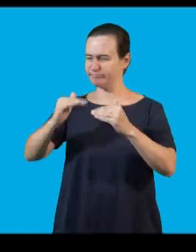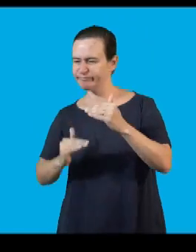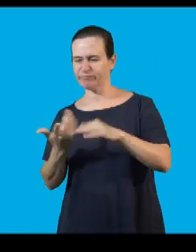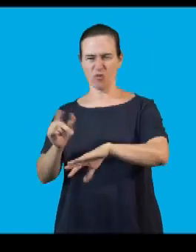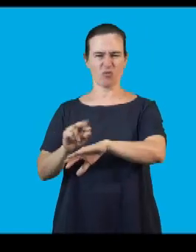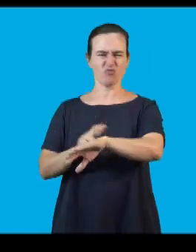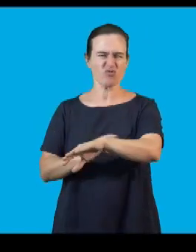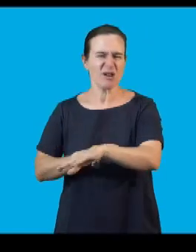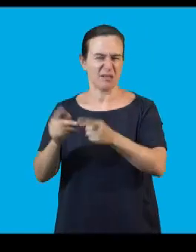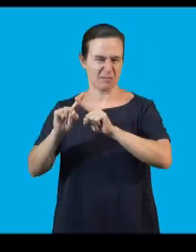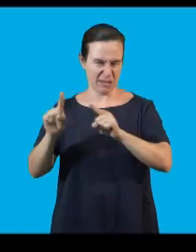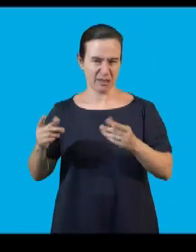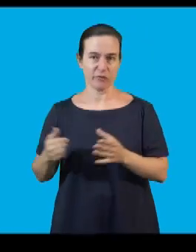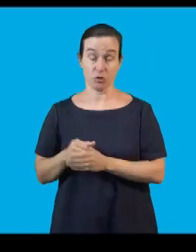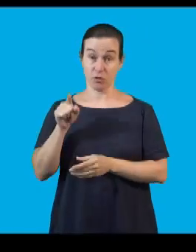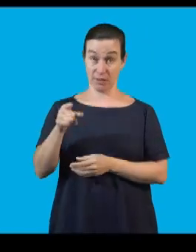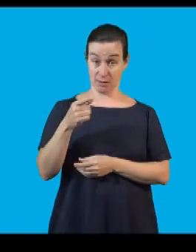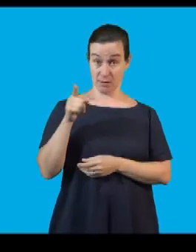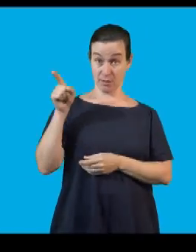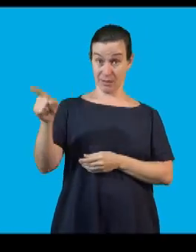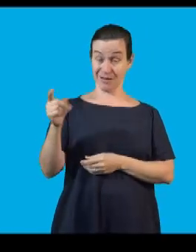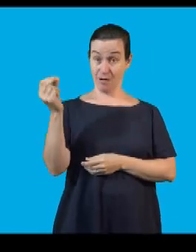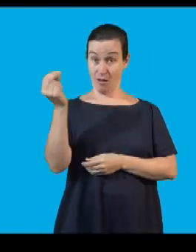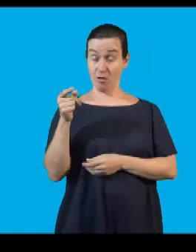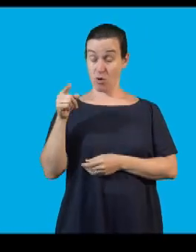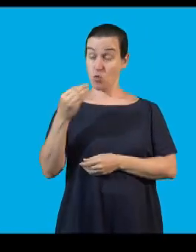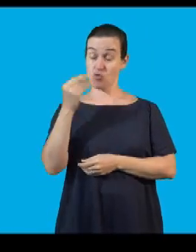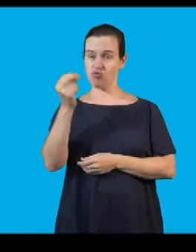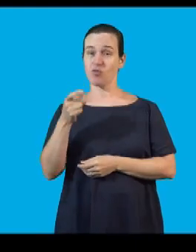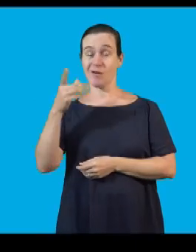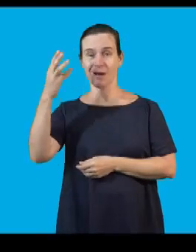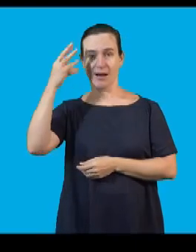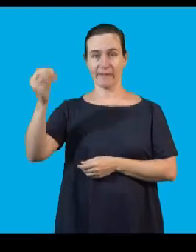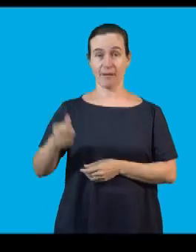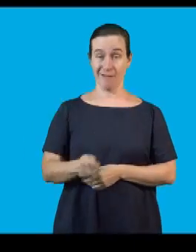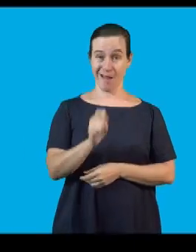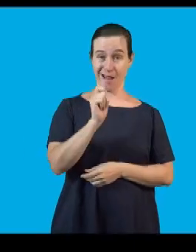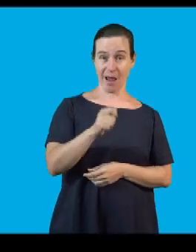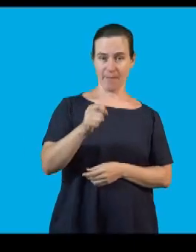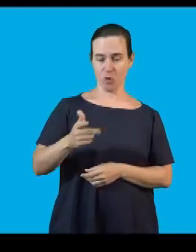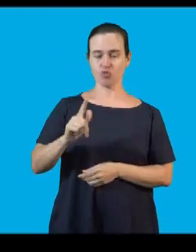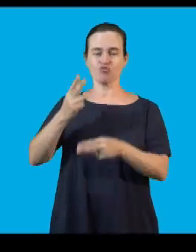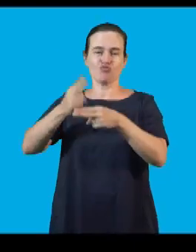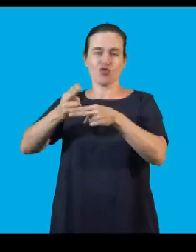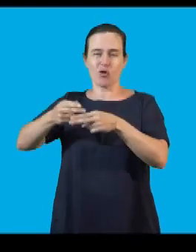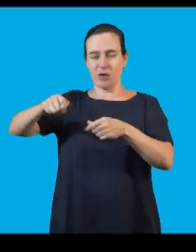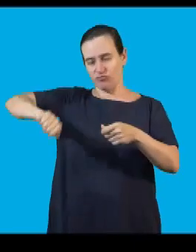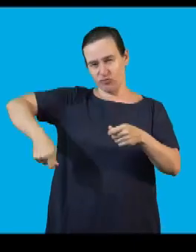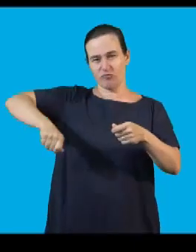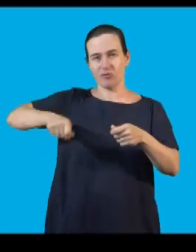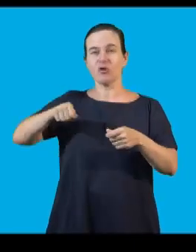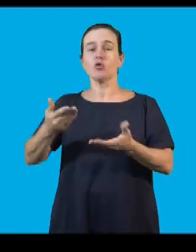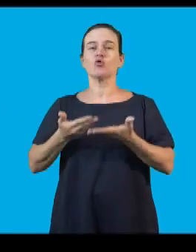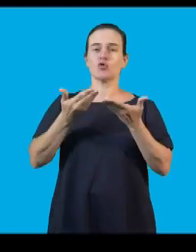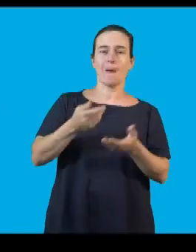even stereotypes. And look at the artist being very cleverly putting a hammer and a toilet brush